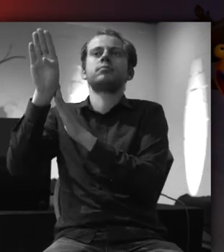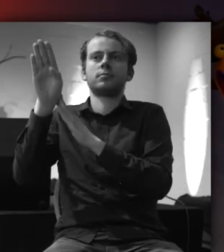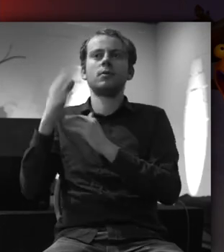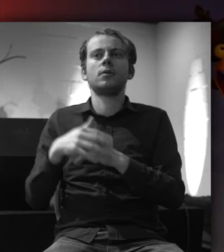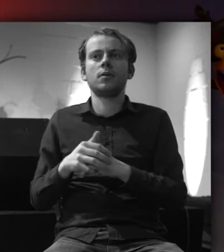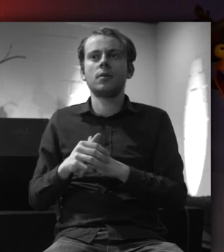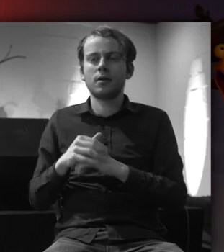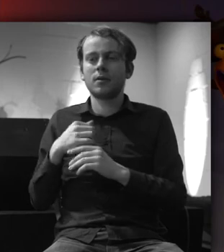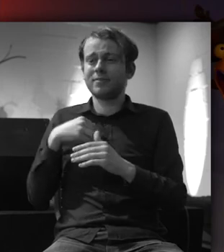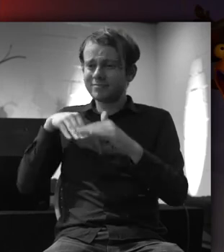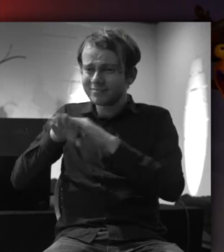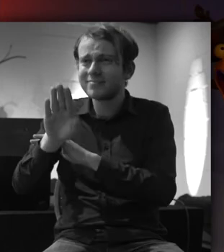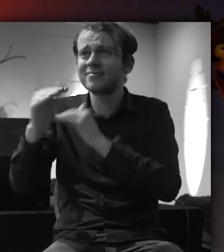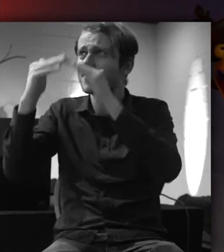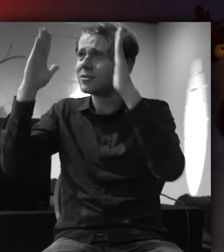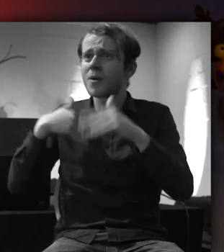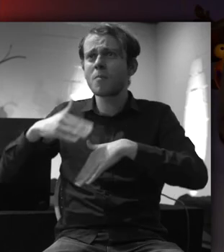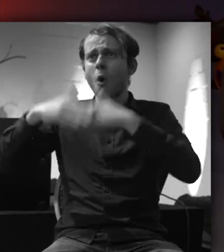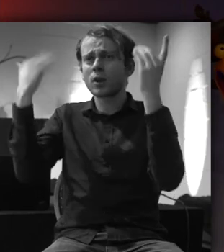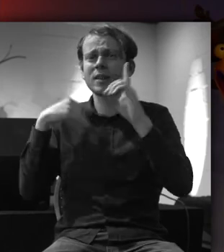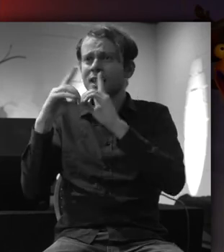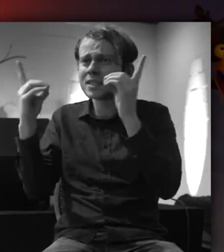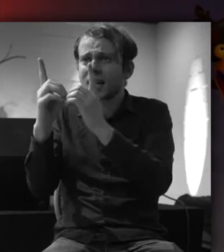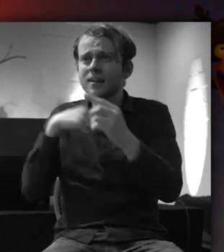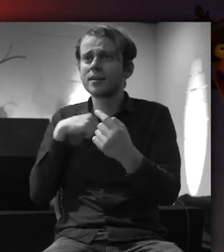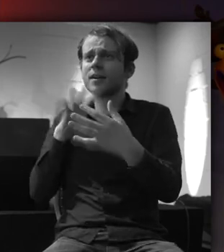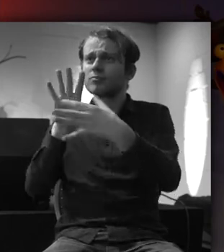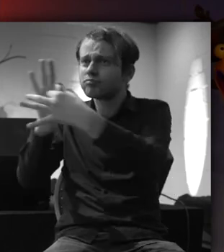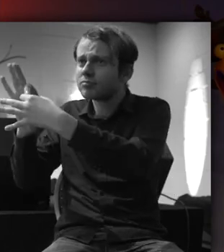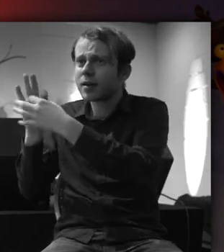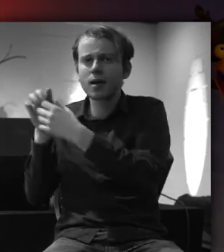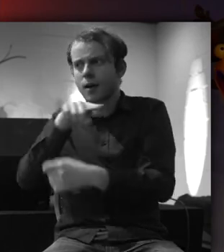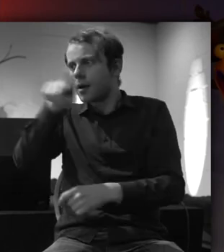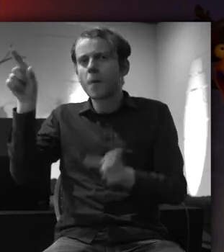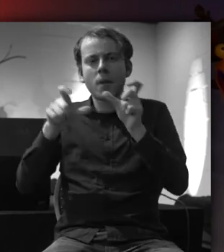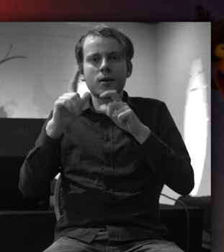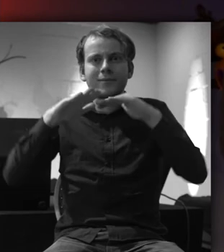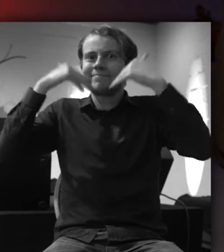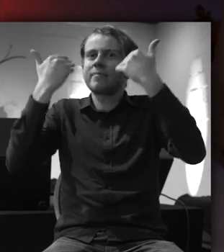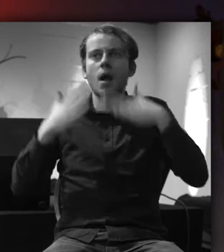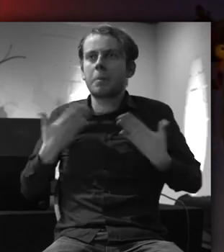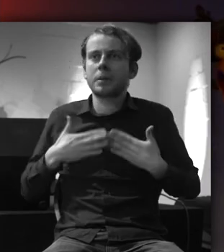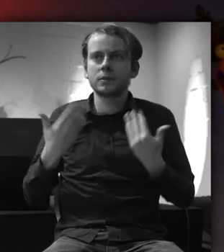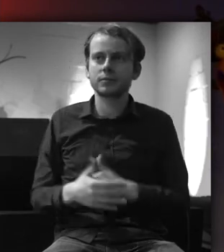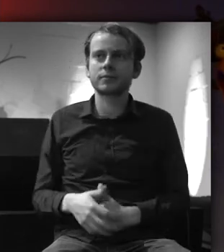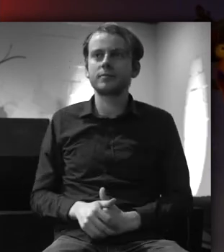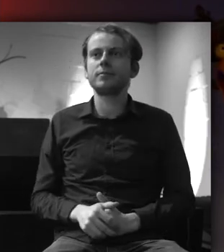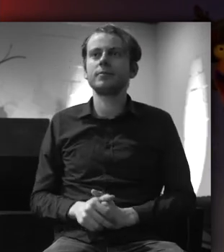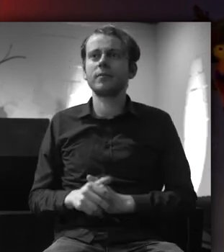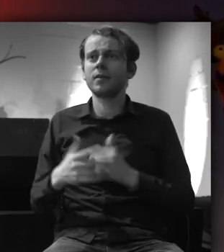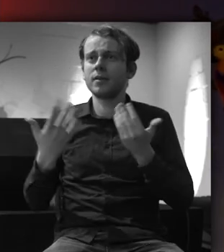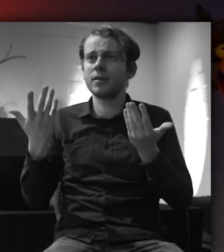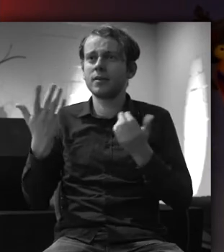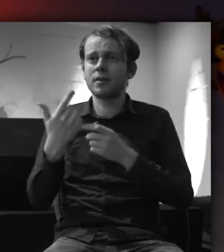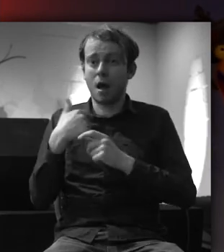cheerful faces that they are having really high expectations on you. Even if they don't know exactly in details what you are doing with your business or with your venture,